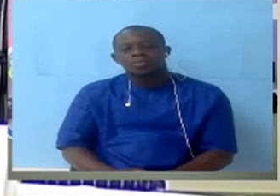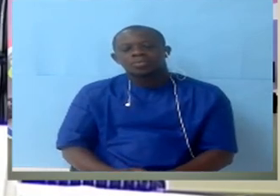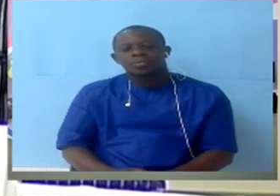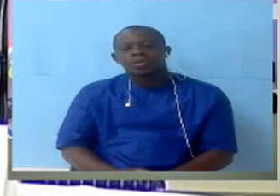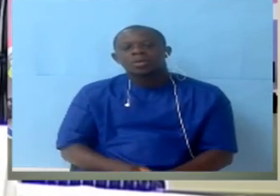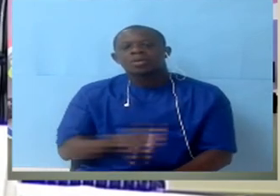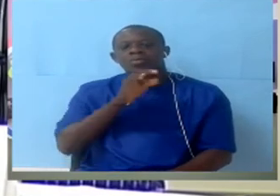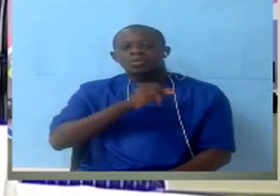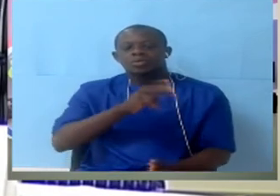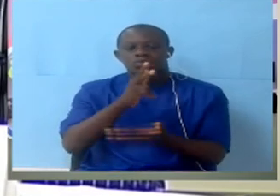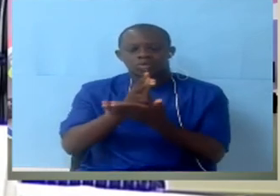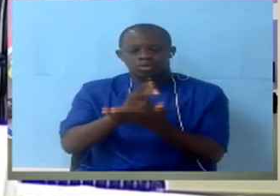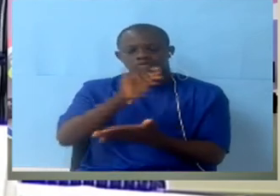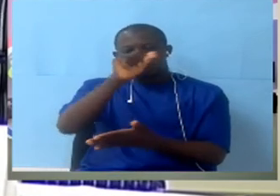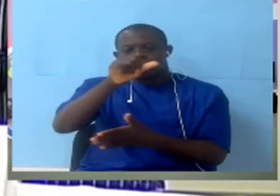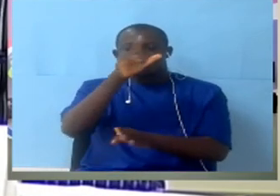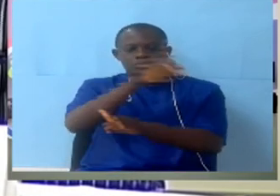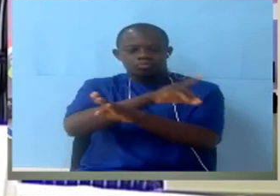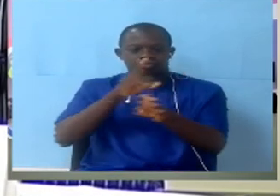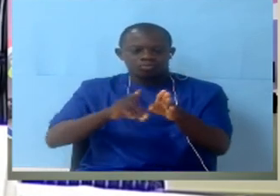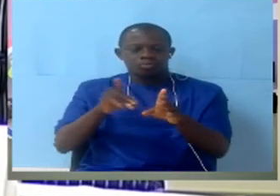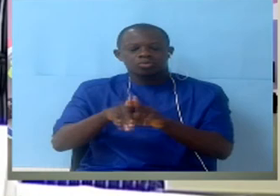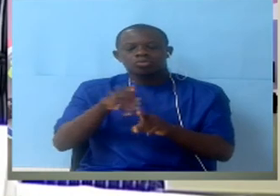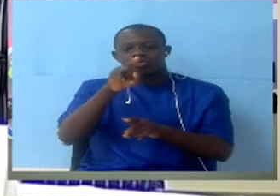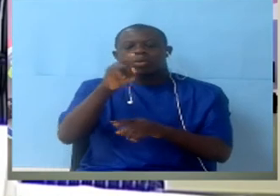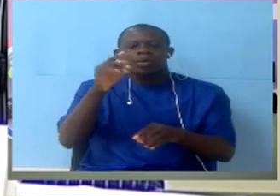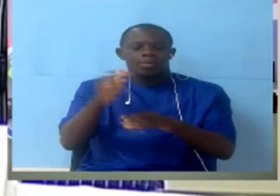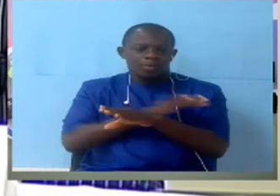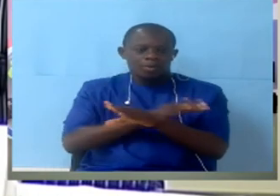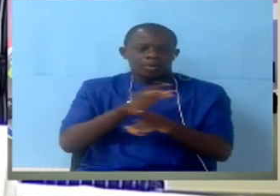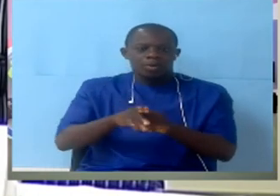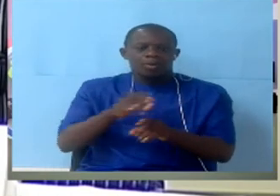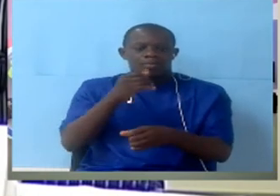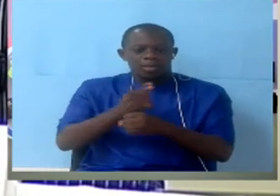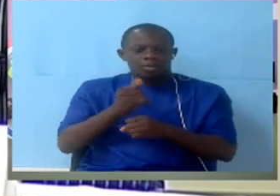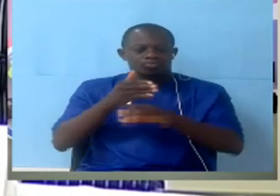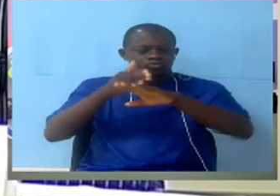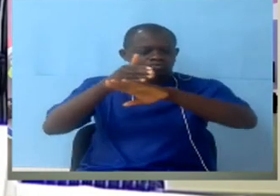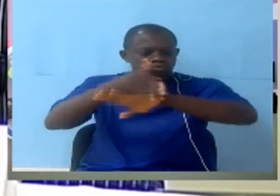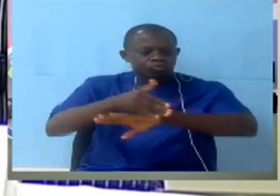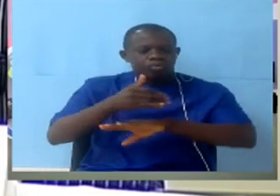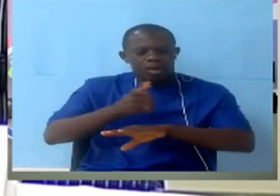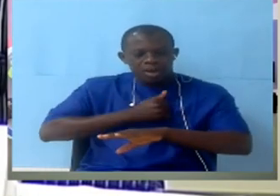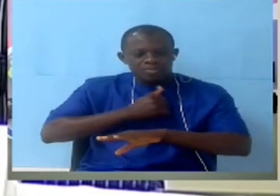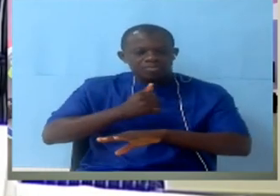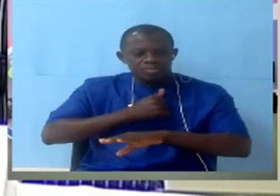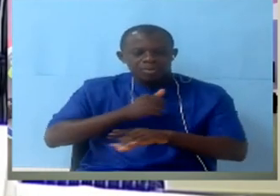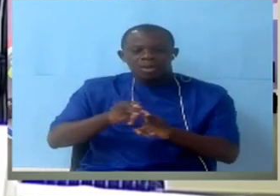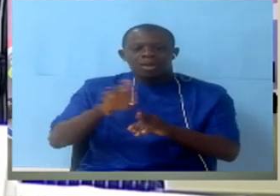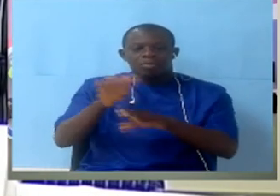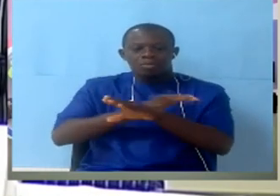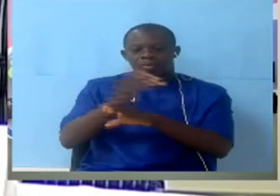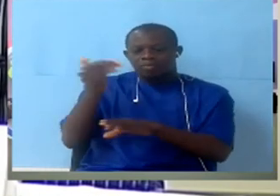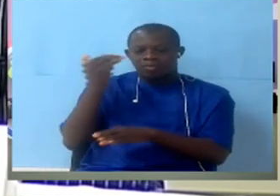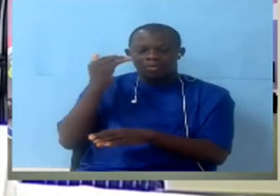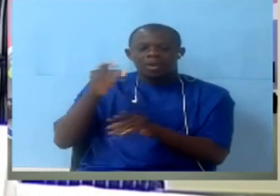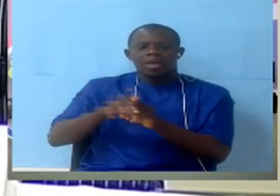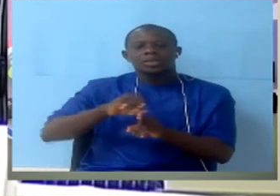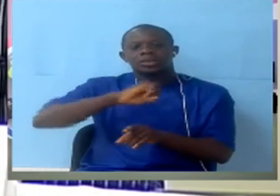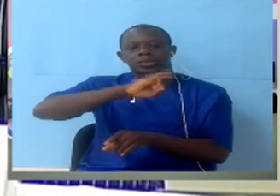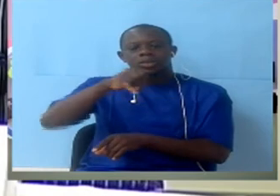your position is that you are constantly threatened by ex-jungler Ismail